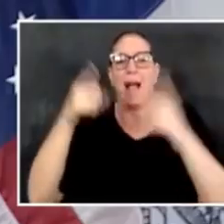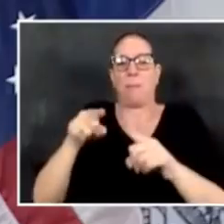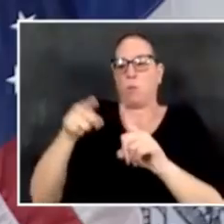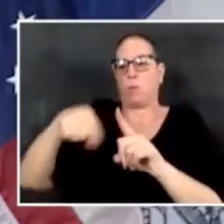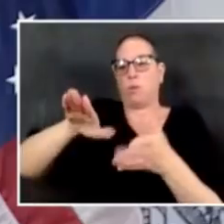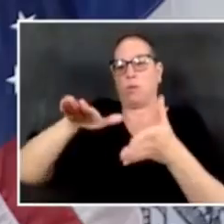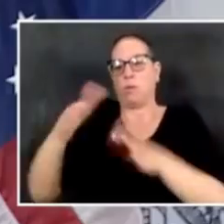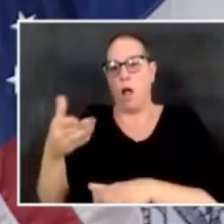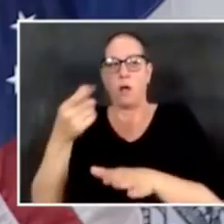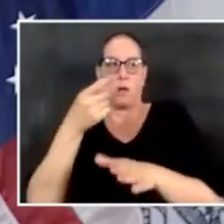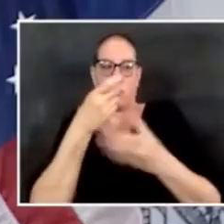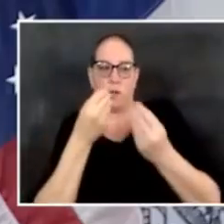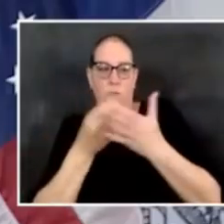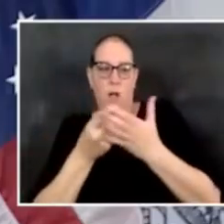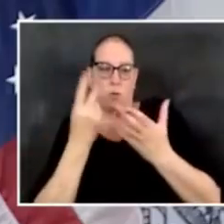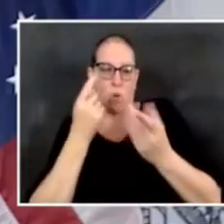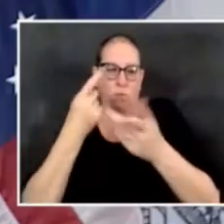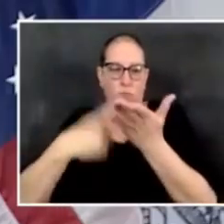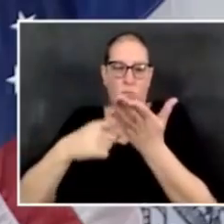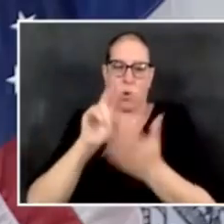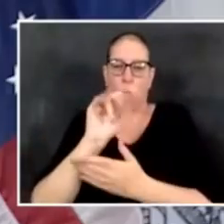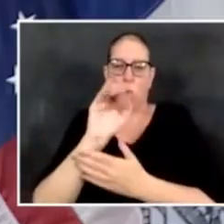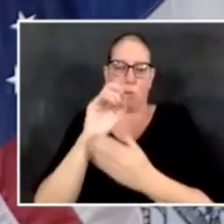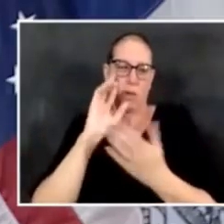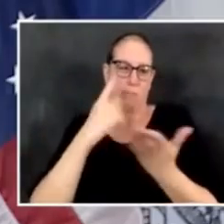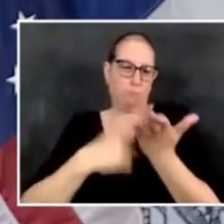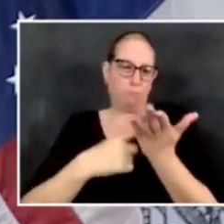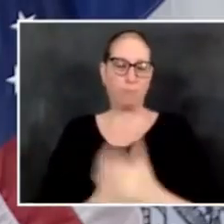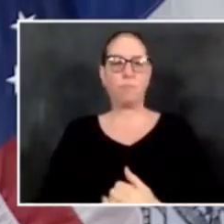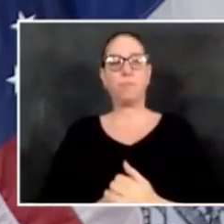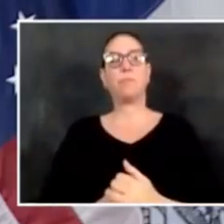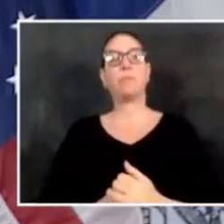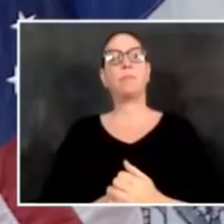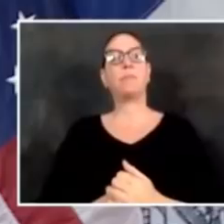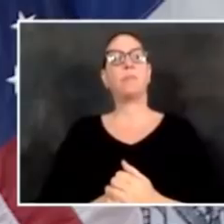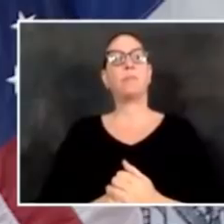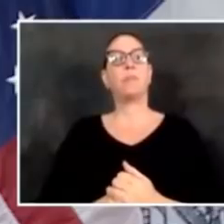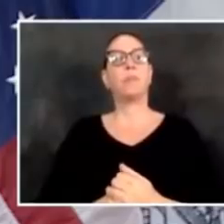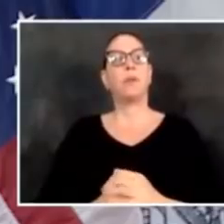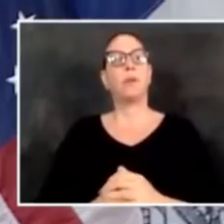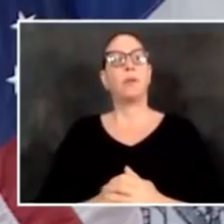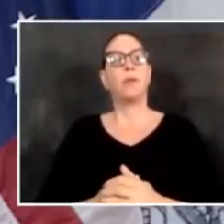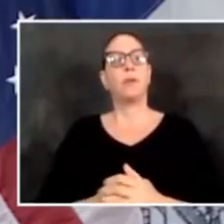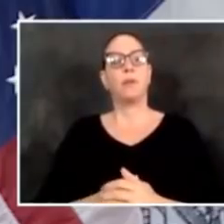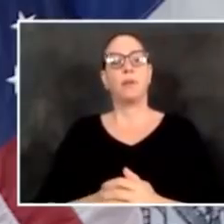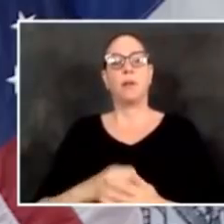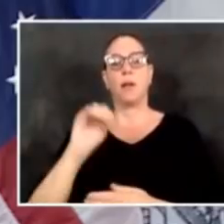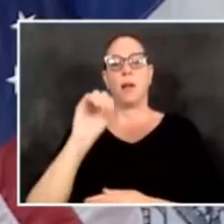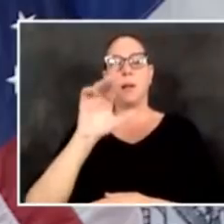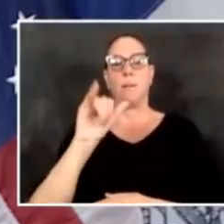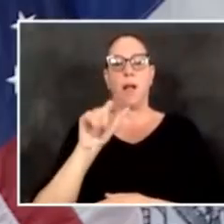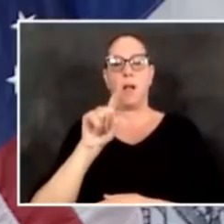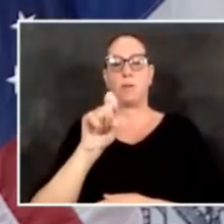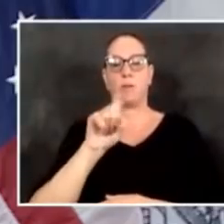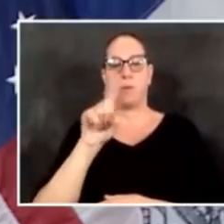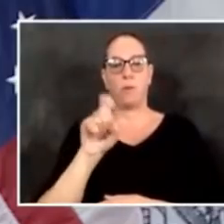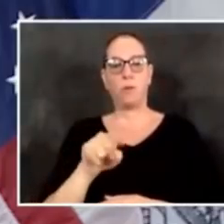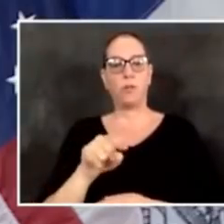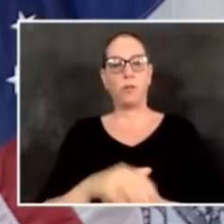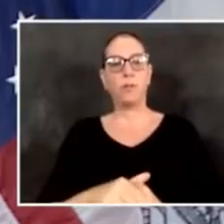Hi, Mr. Mayor. First, I just want to get some clarity on why the city is eliminating